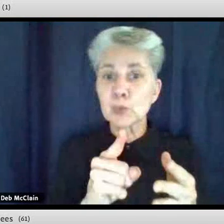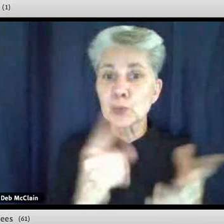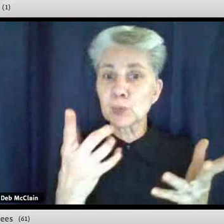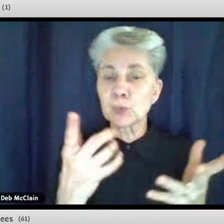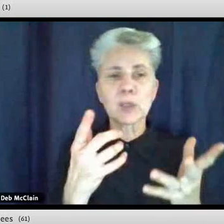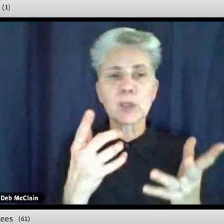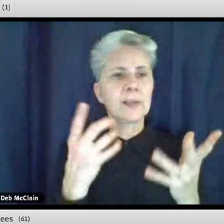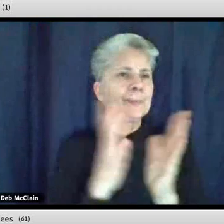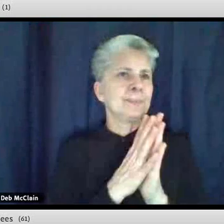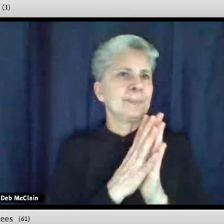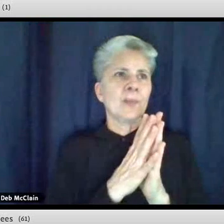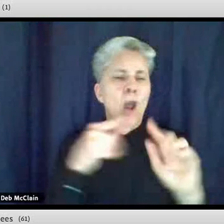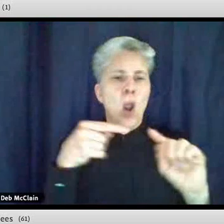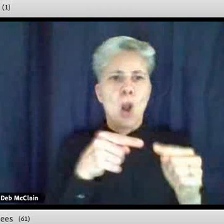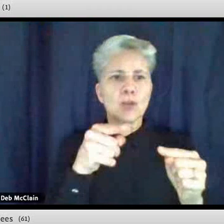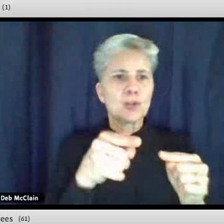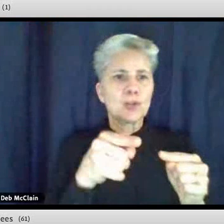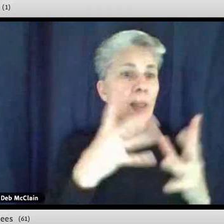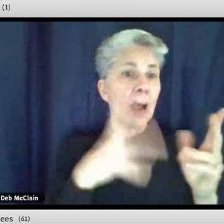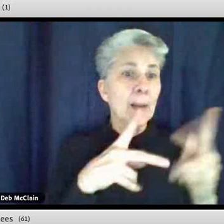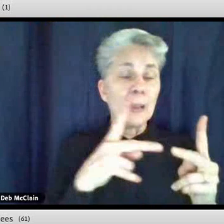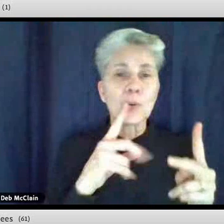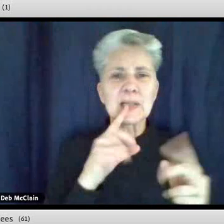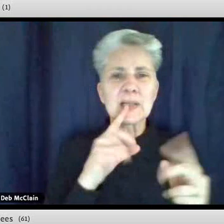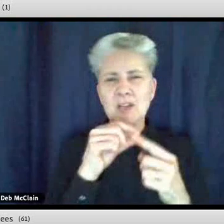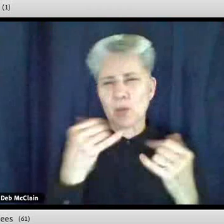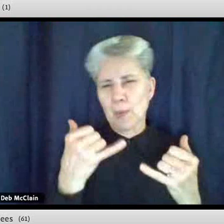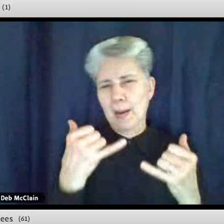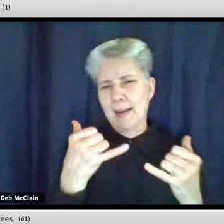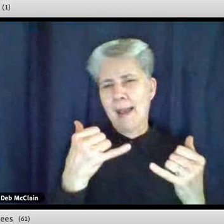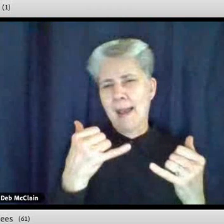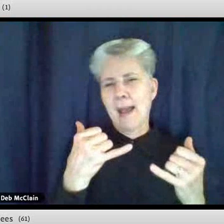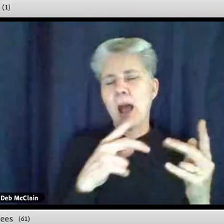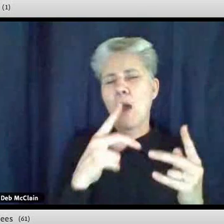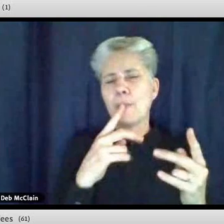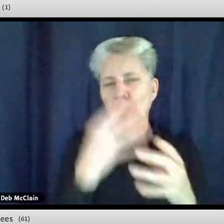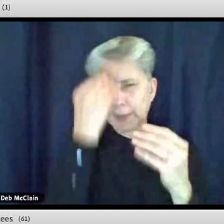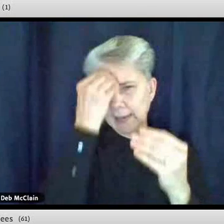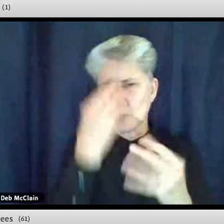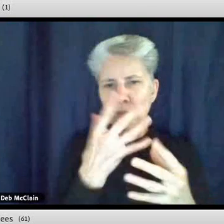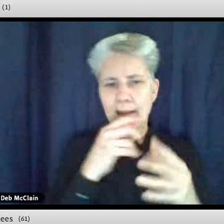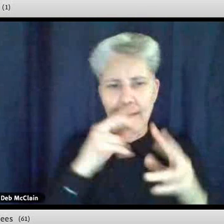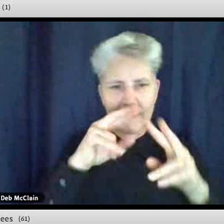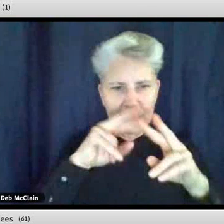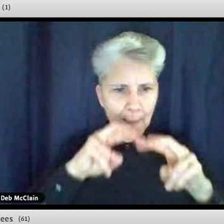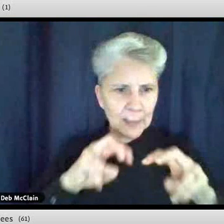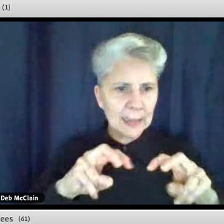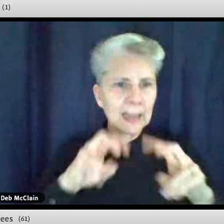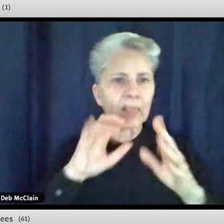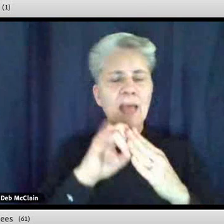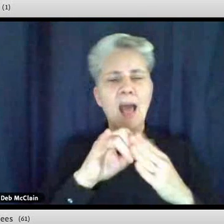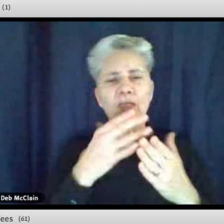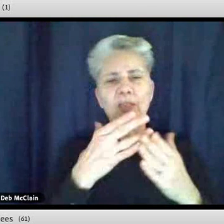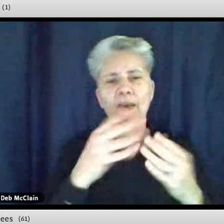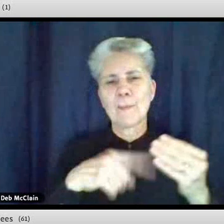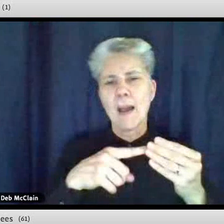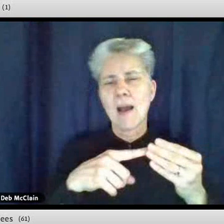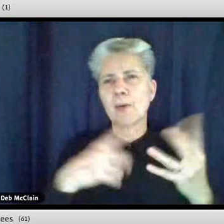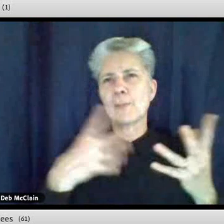It can destroy your credibility if you share information that's not true. It can hurt you or a lot of people, especially right